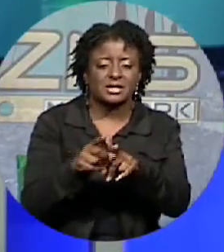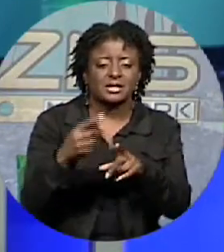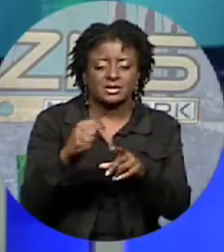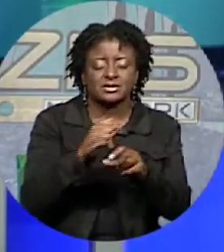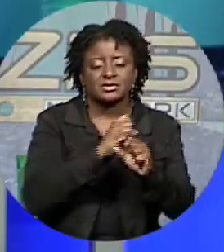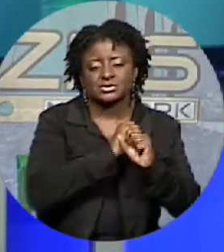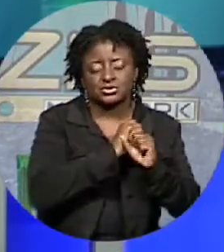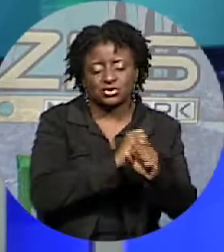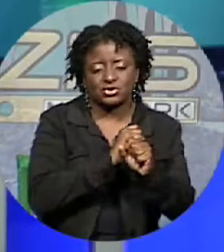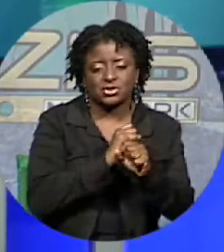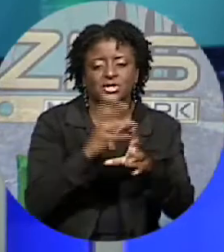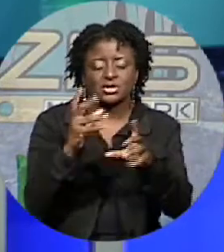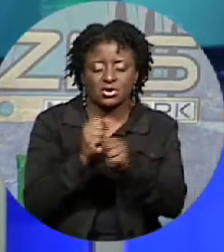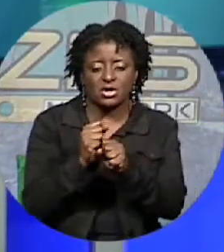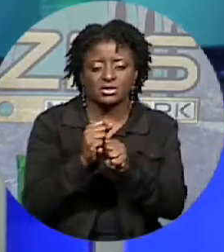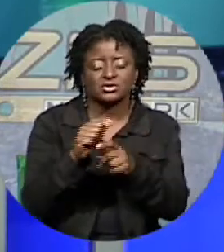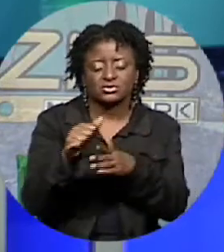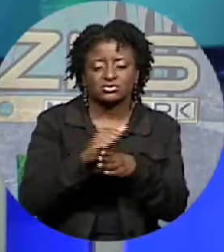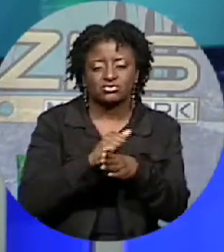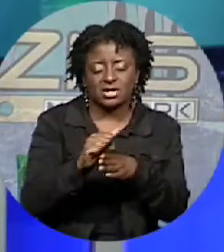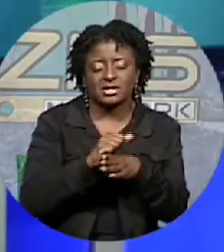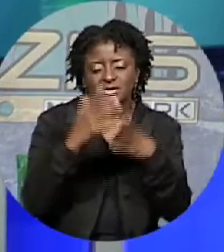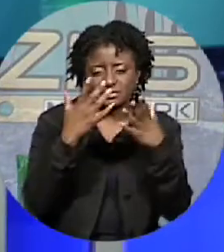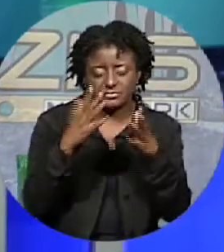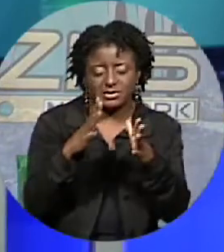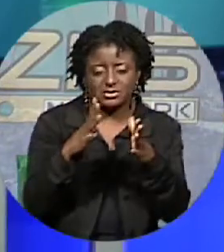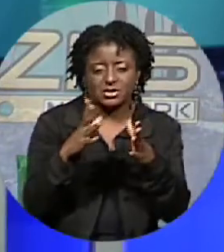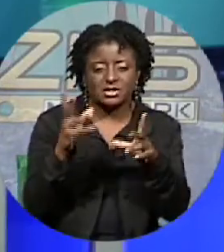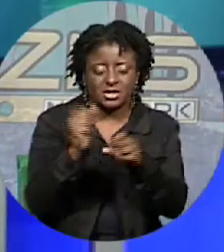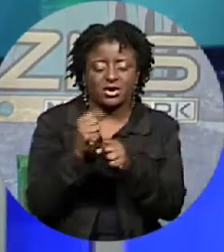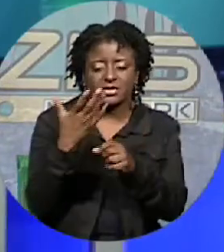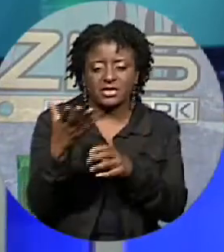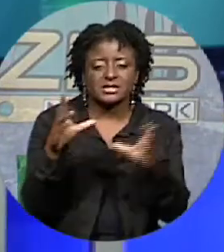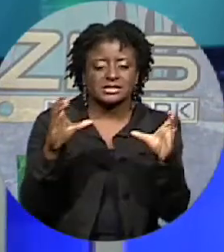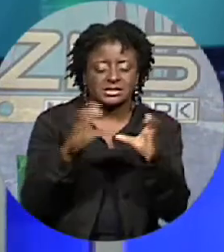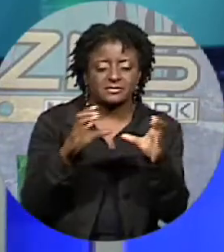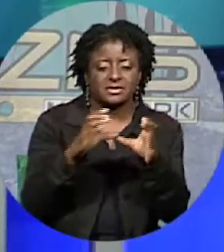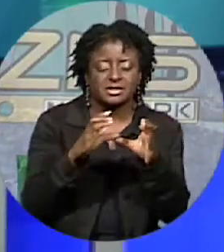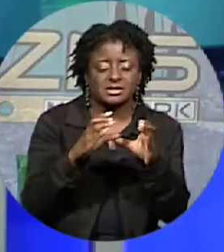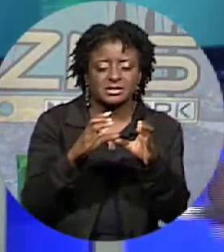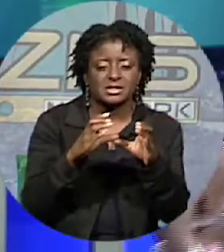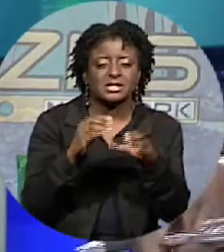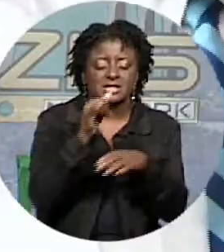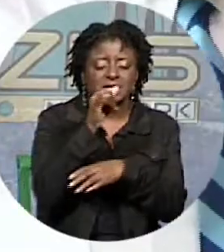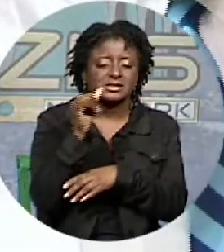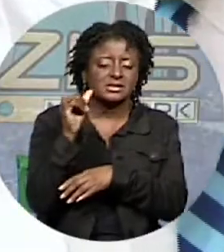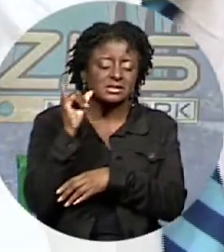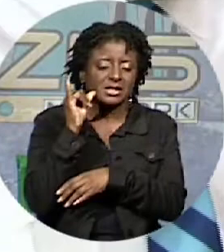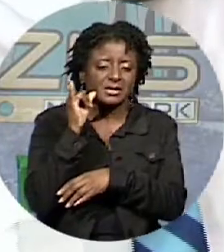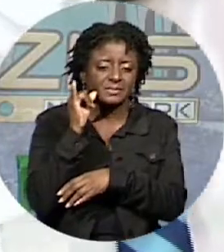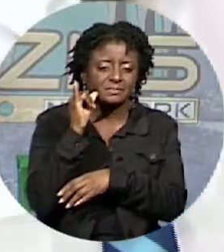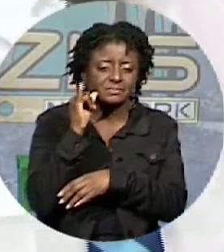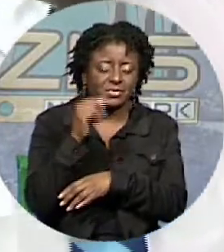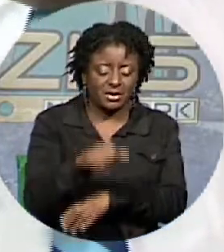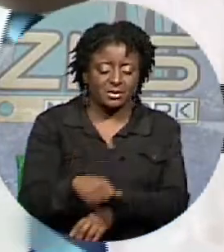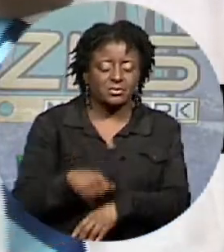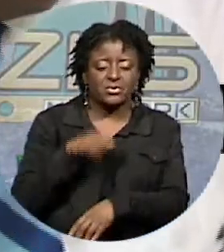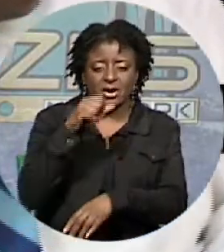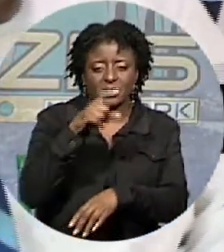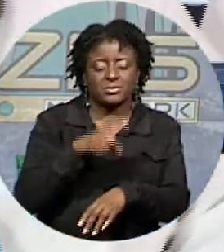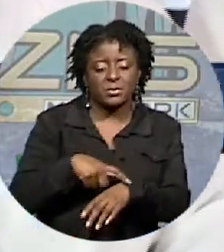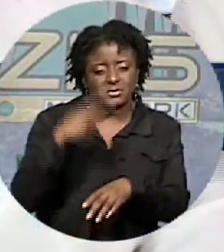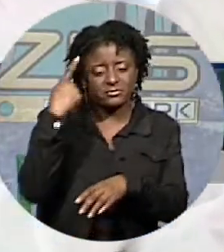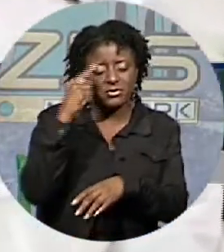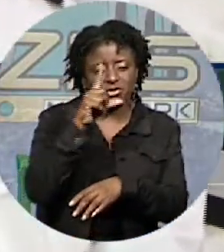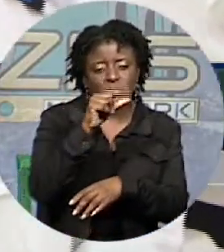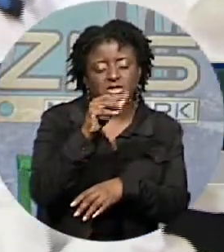students received their certification during a ceremony yesterday. Chimanita Swain was there. A proud moment for